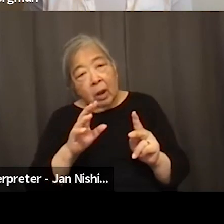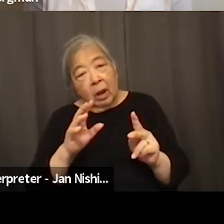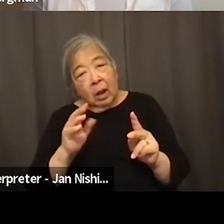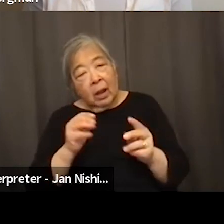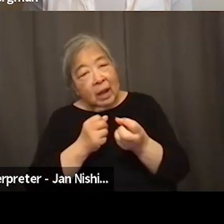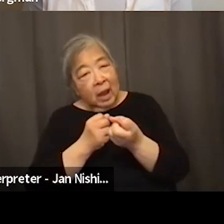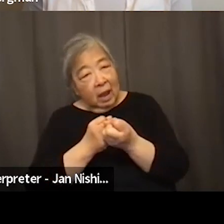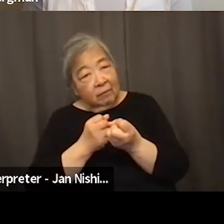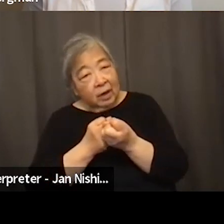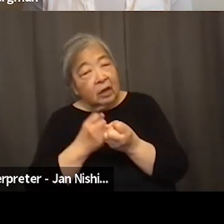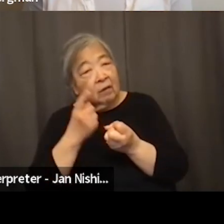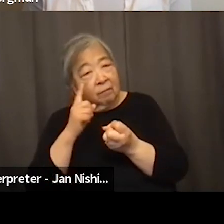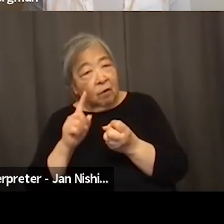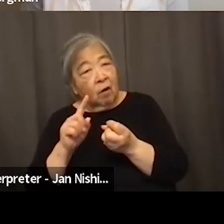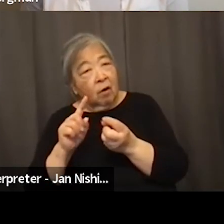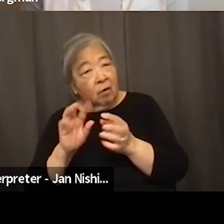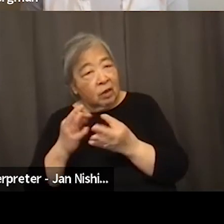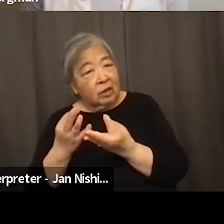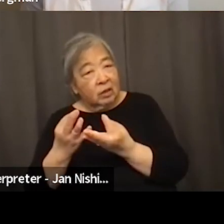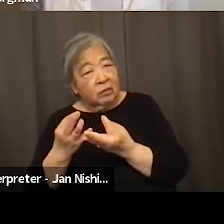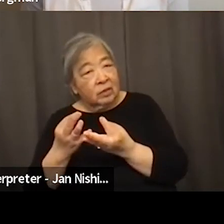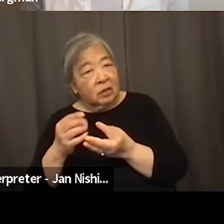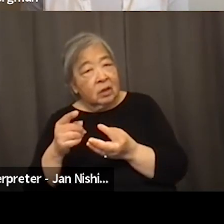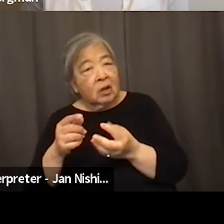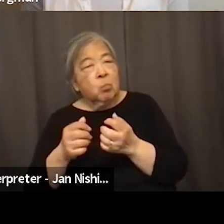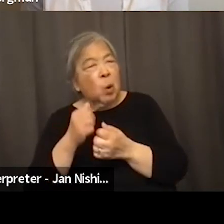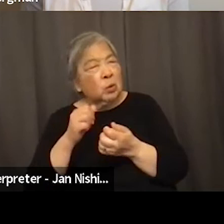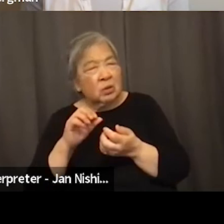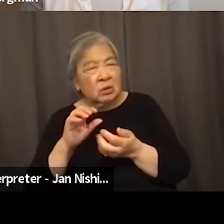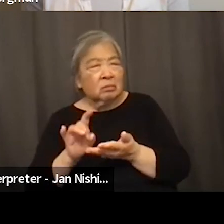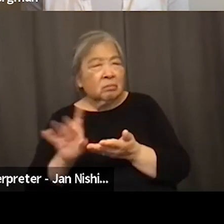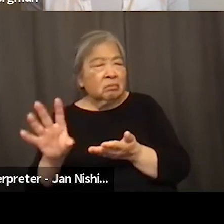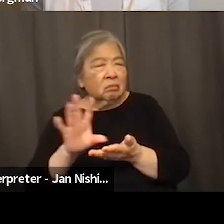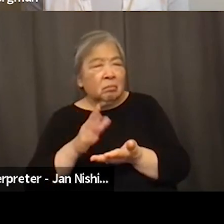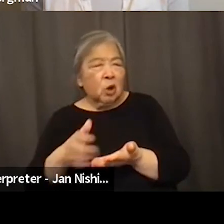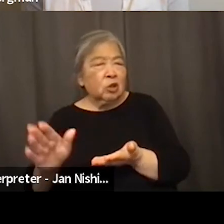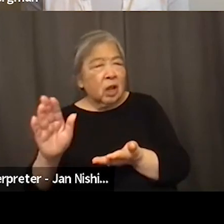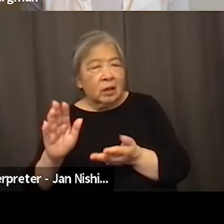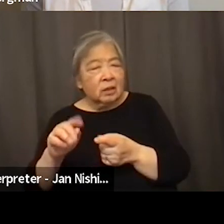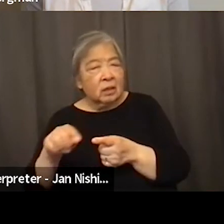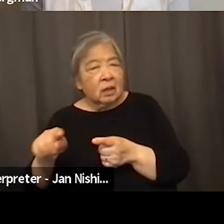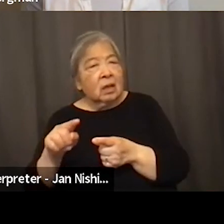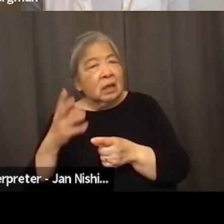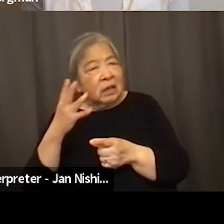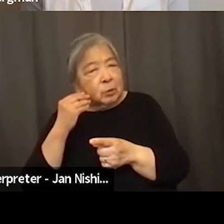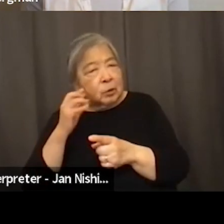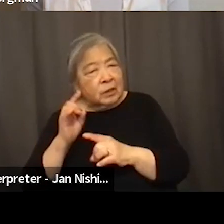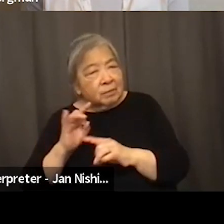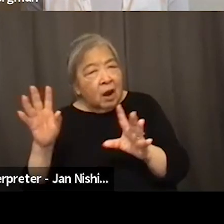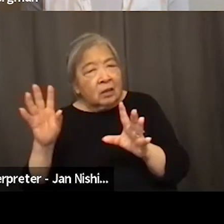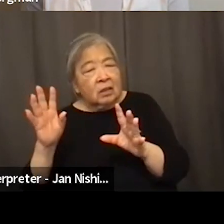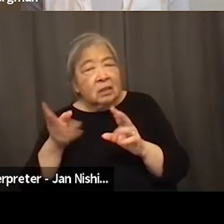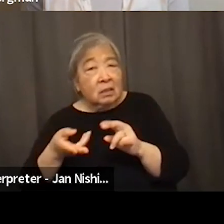advocating for the relatives who are oftentimes most marginalized and those who experience a lot of violence, heightened